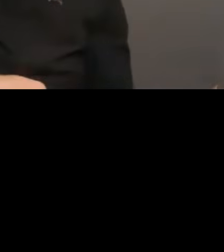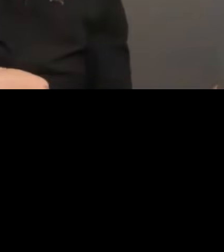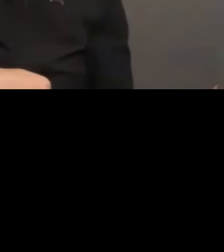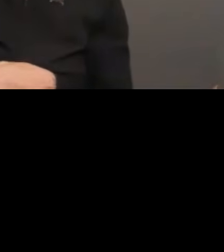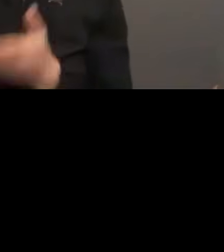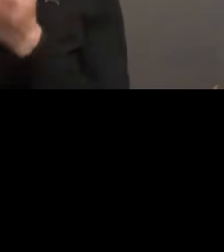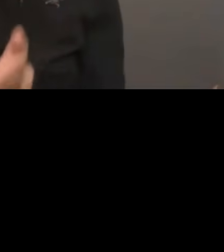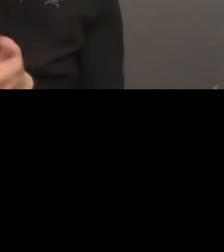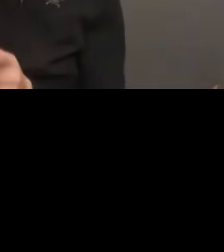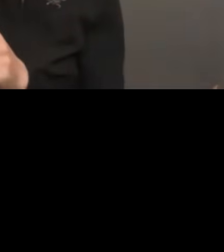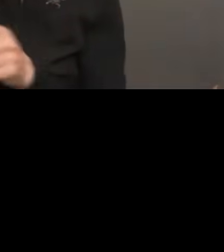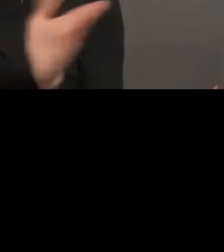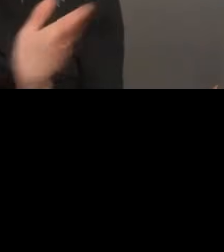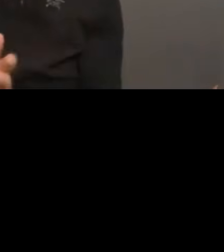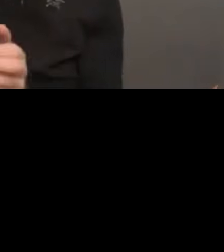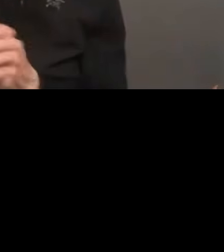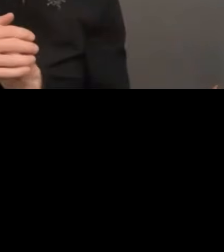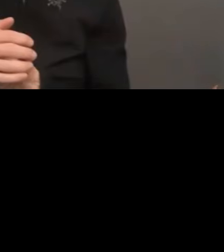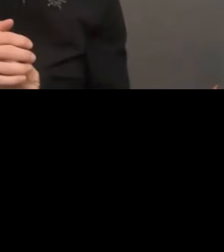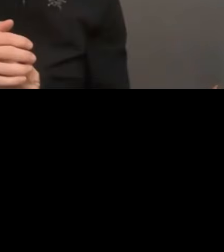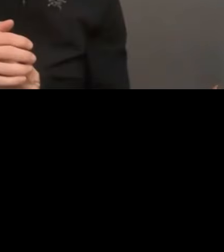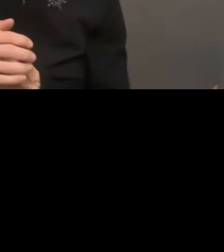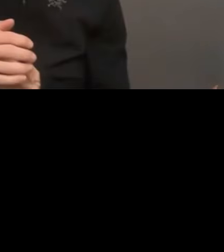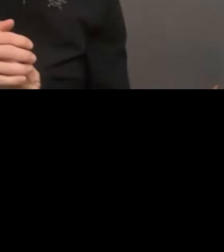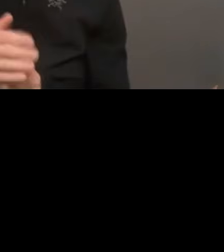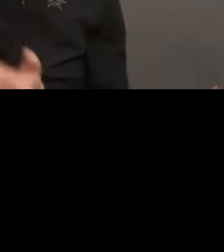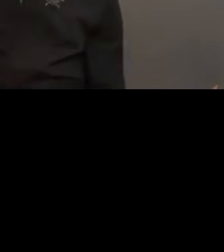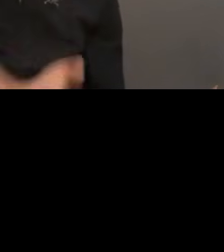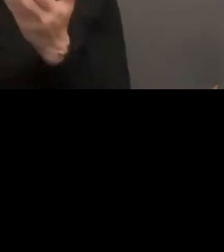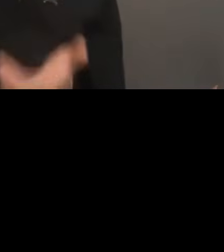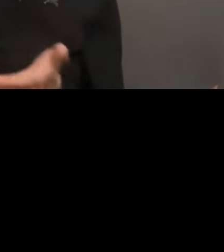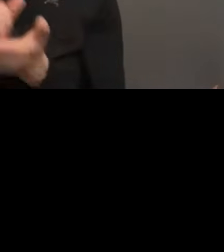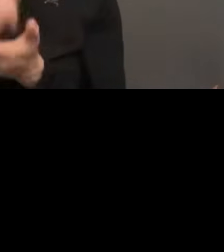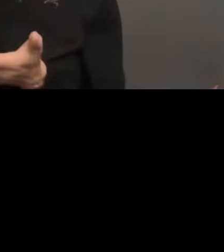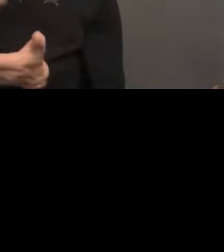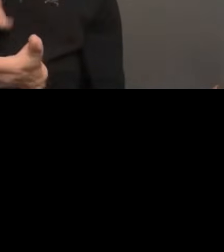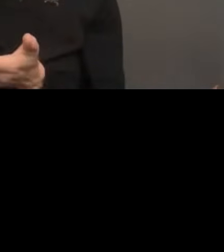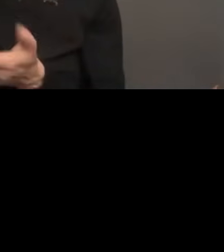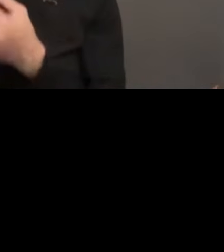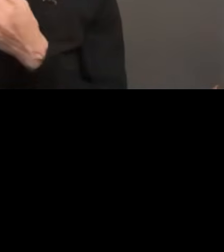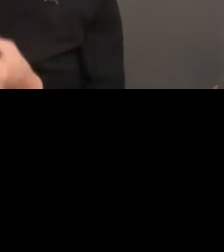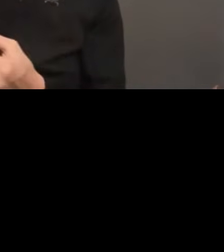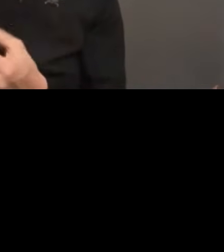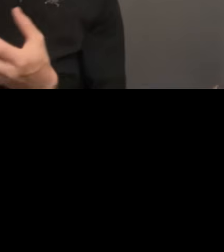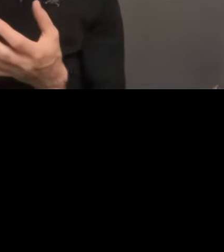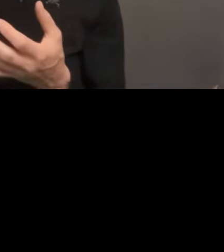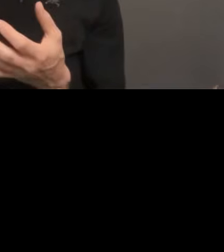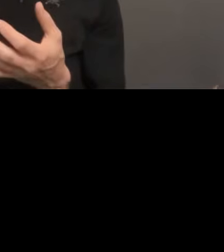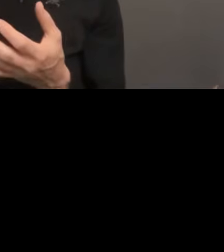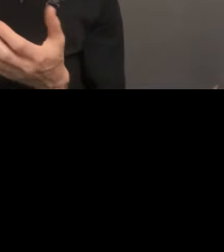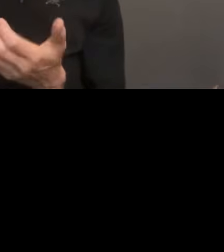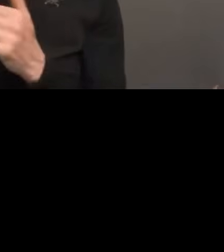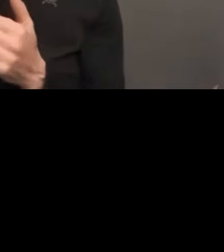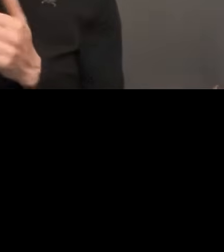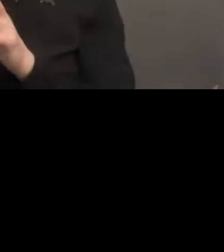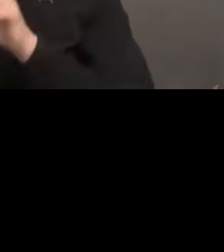size of the vessel that they were transported in. And maybe that has something to do with the lading